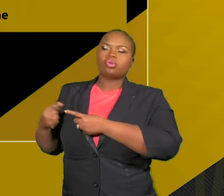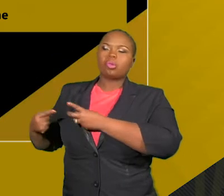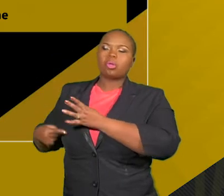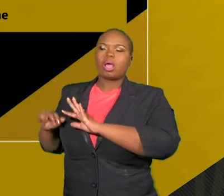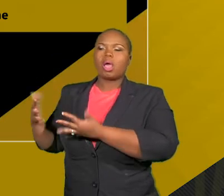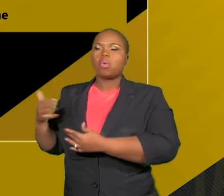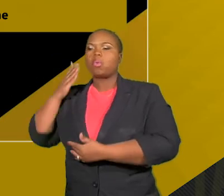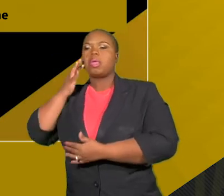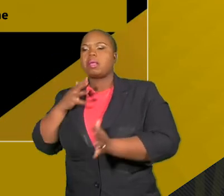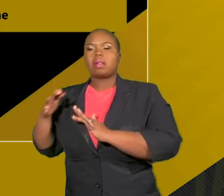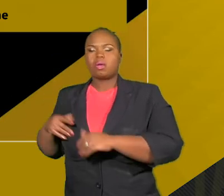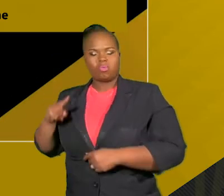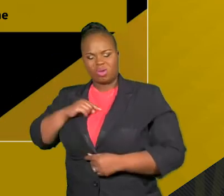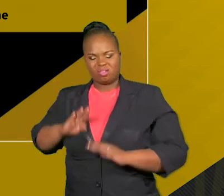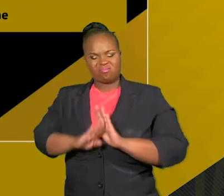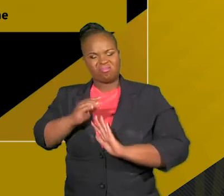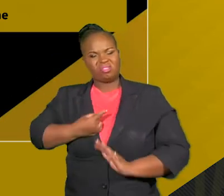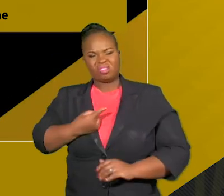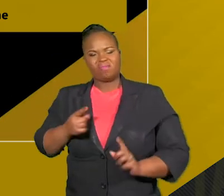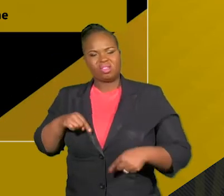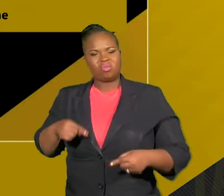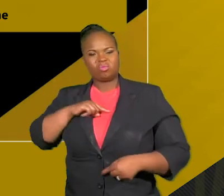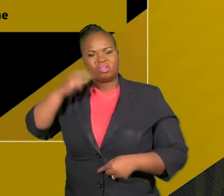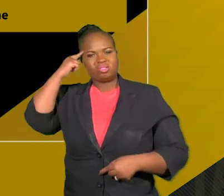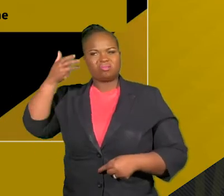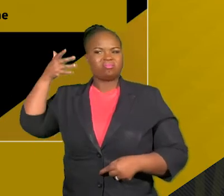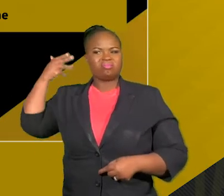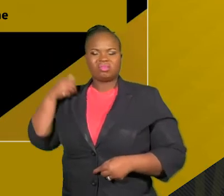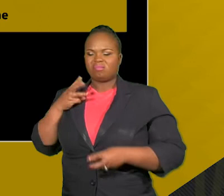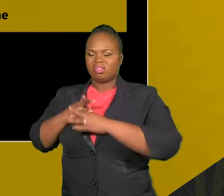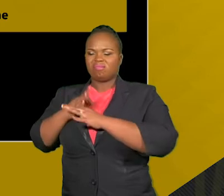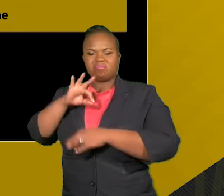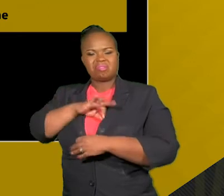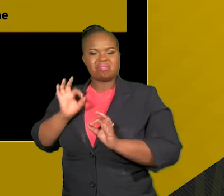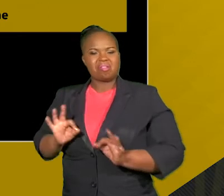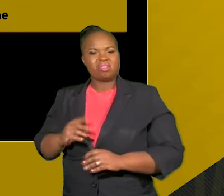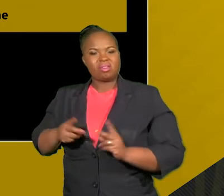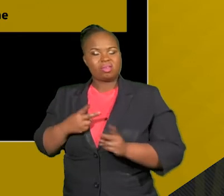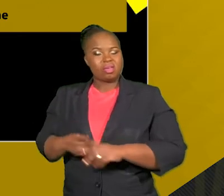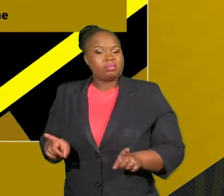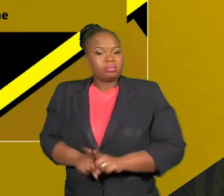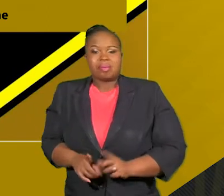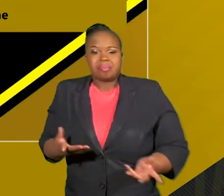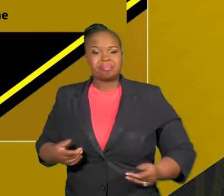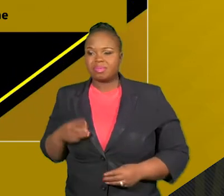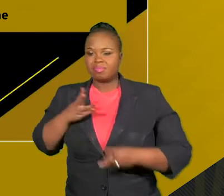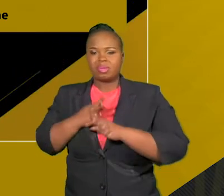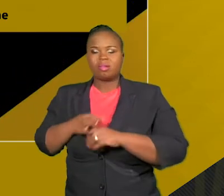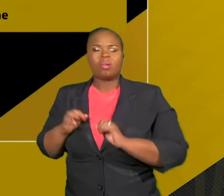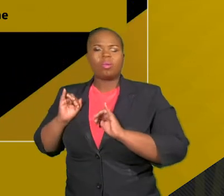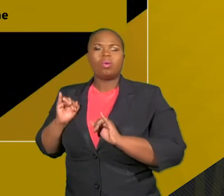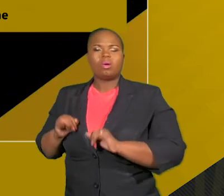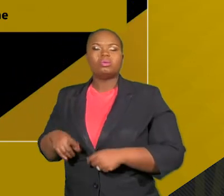when. It won't take you to being a better man if we are stuck in the past issues that our parents never benefit and they were even brutally